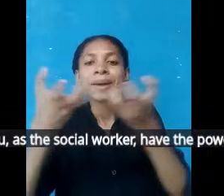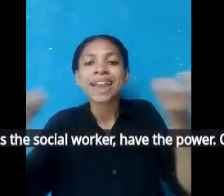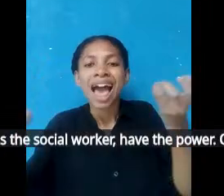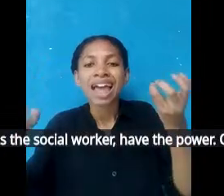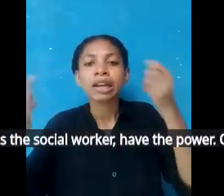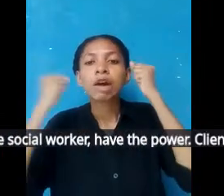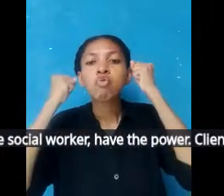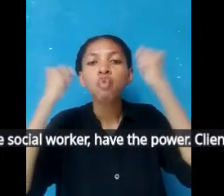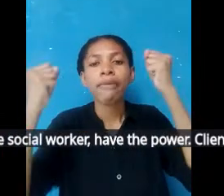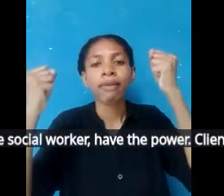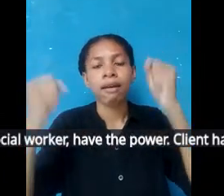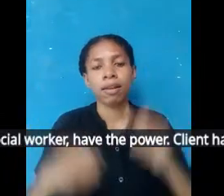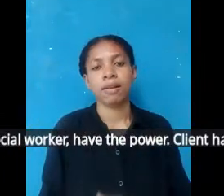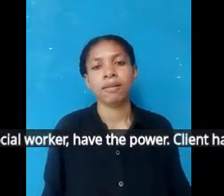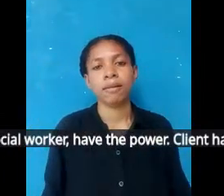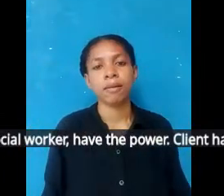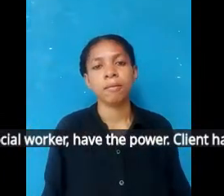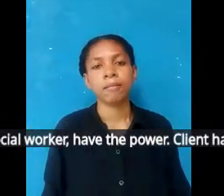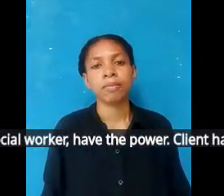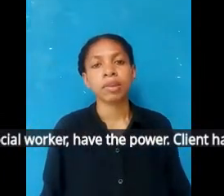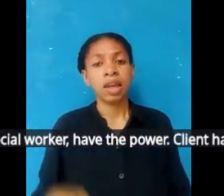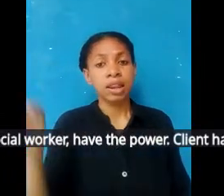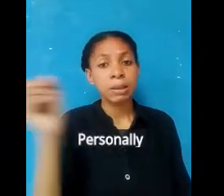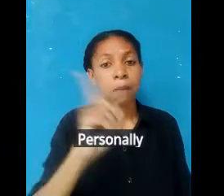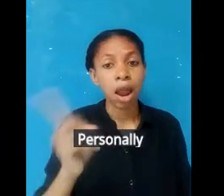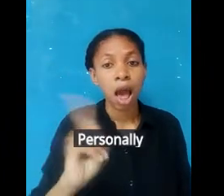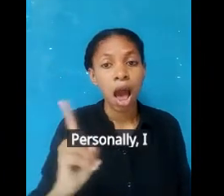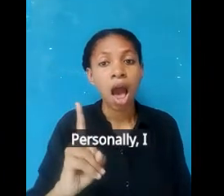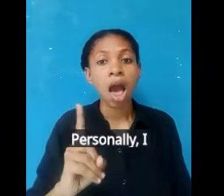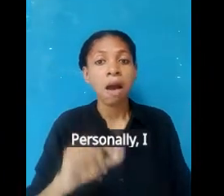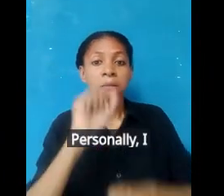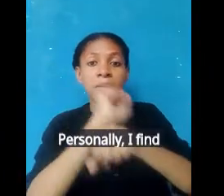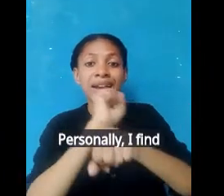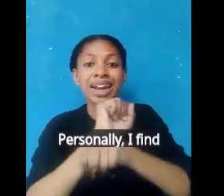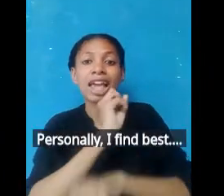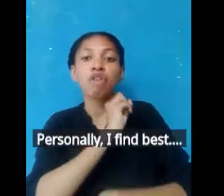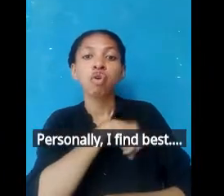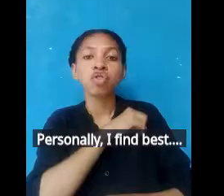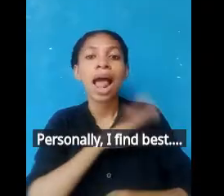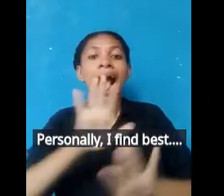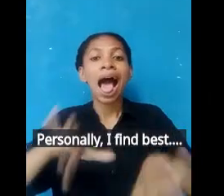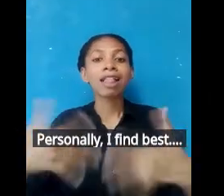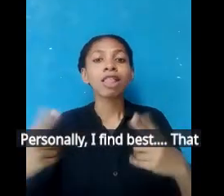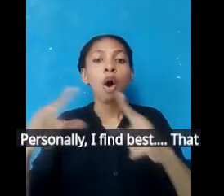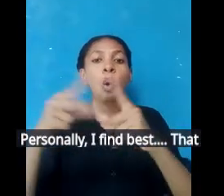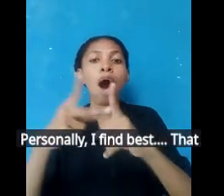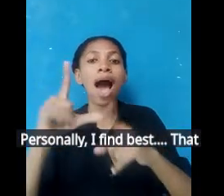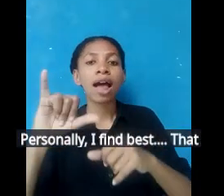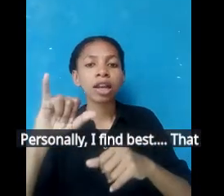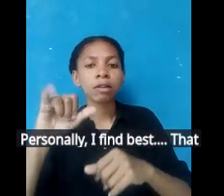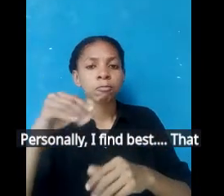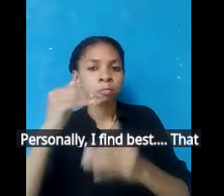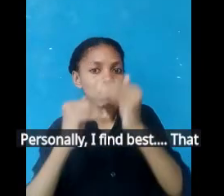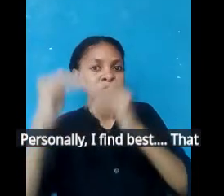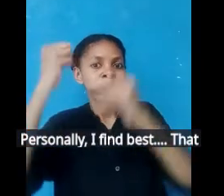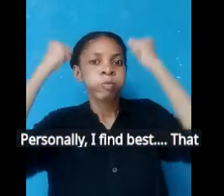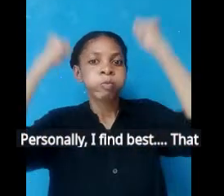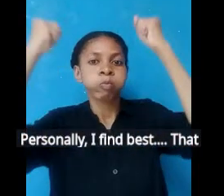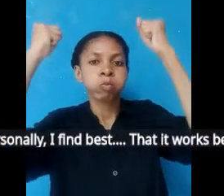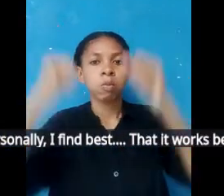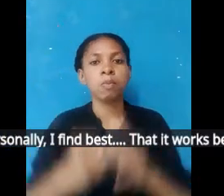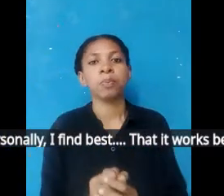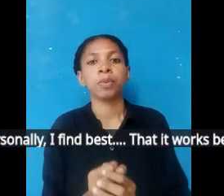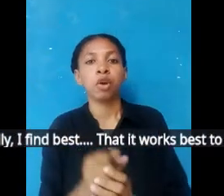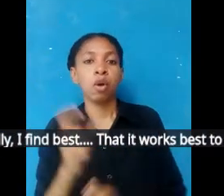less power. Personally, I find best that it works best to work